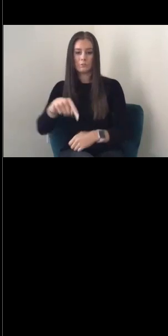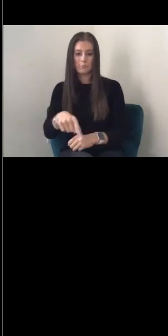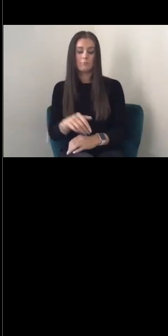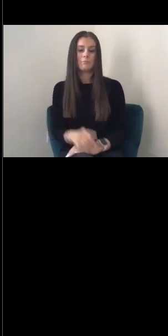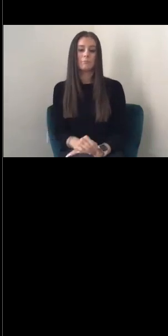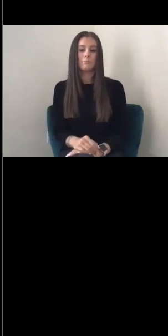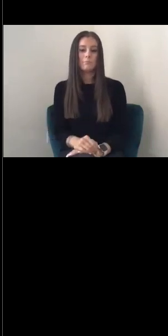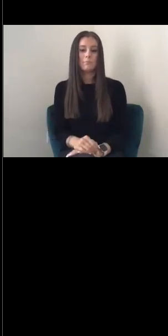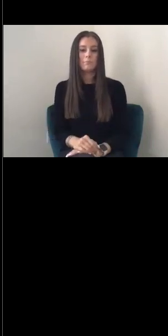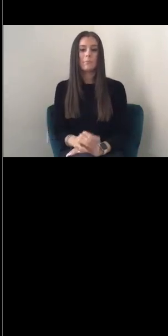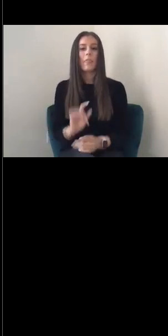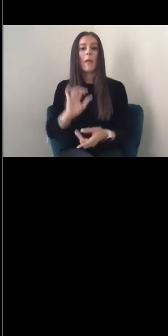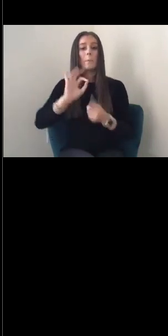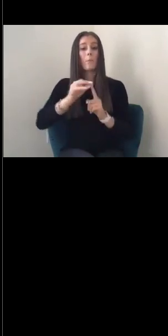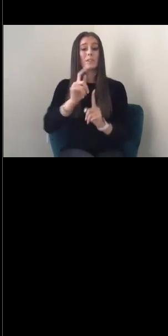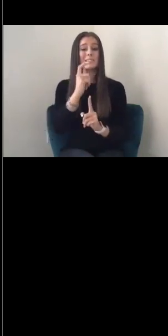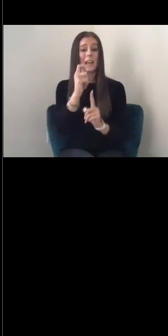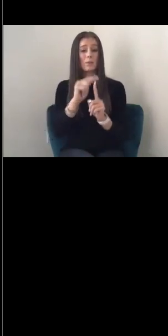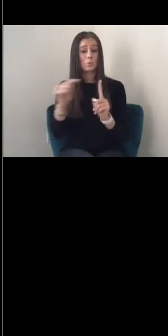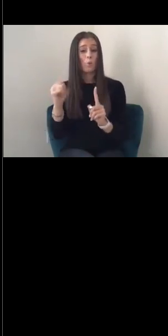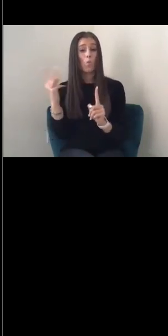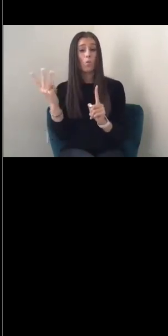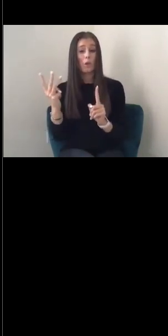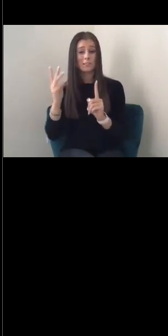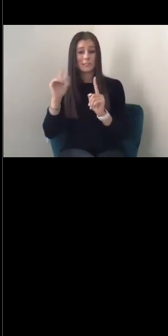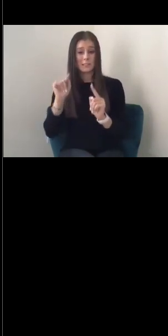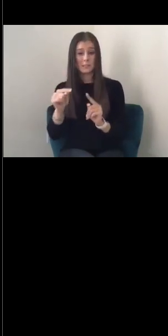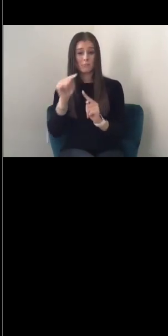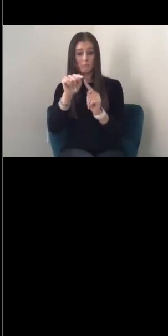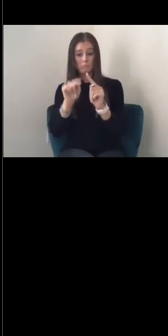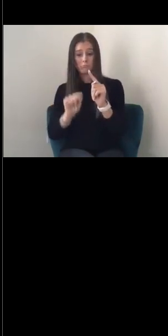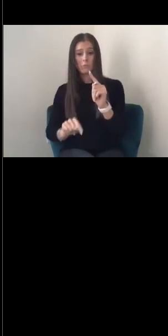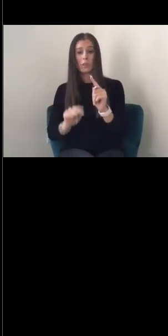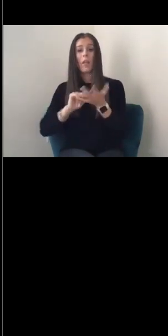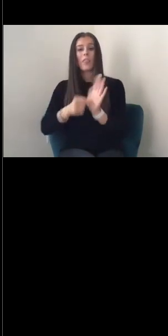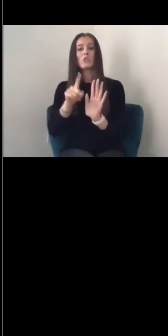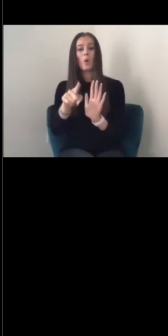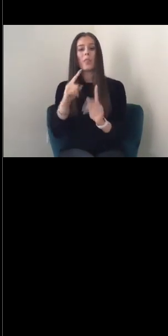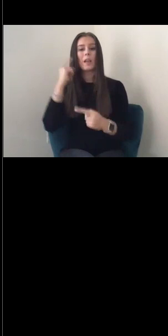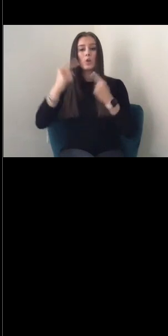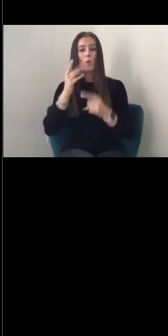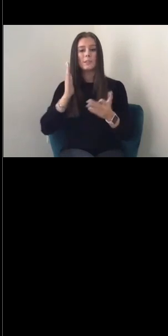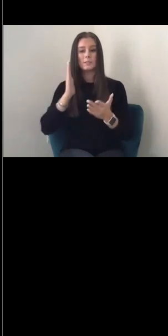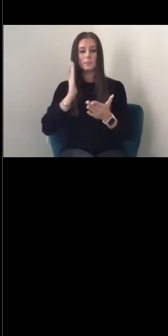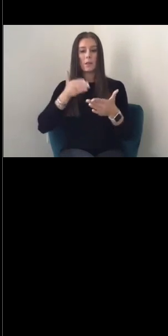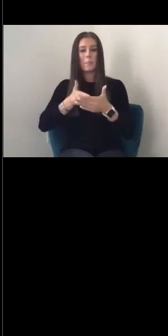And finally, points 10 through to 13 show the proposed location of noise barriers in this area.